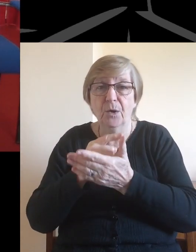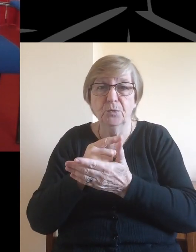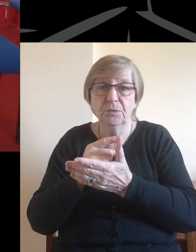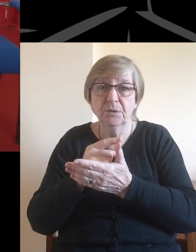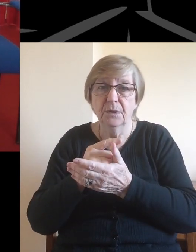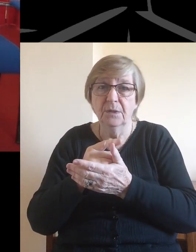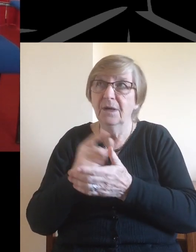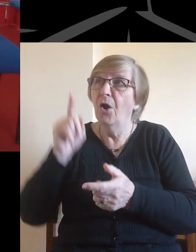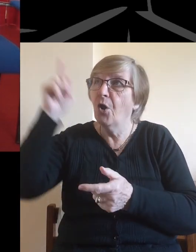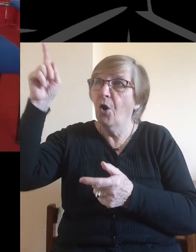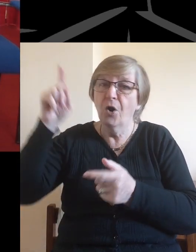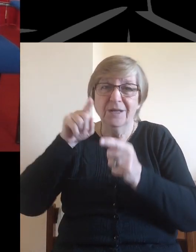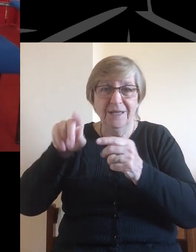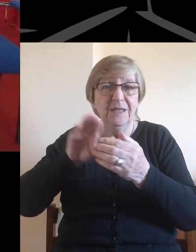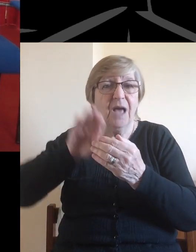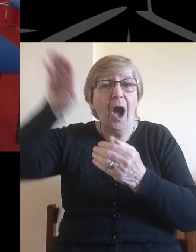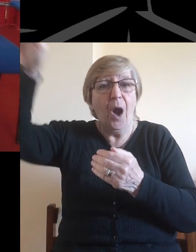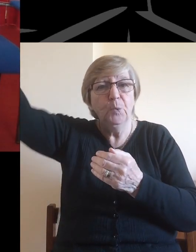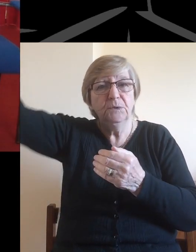is beyond creation.